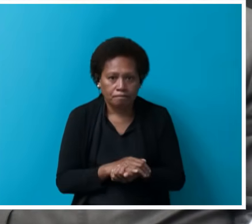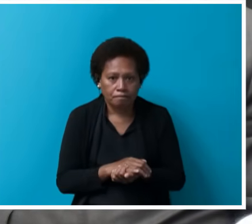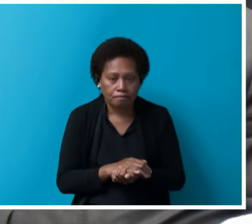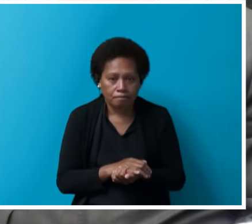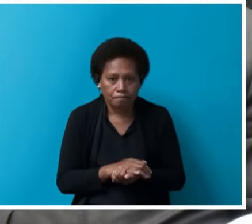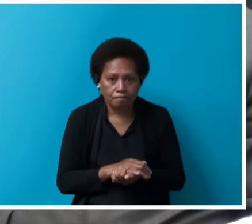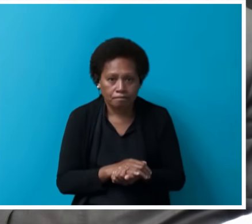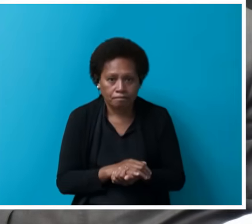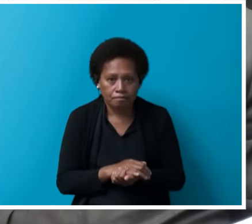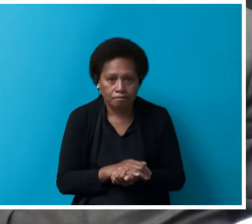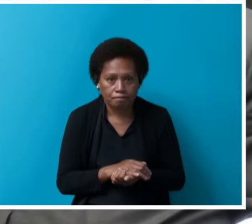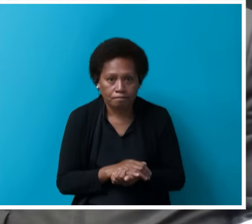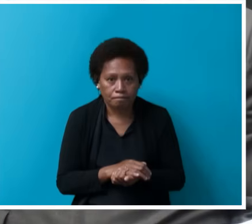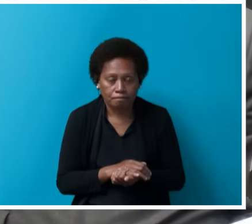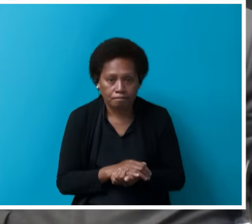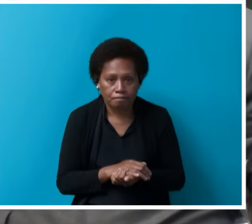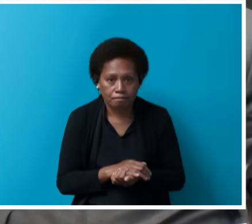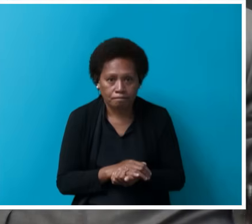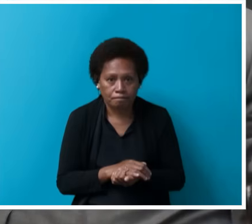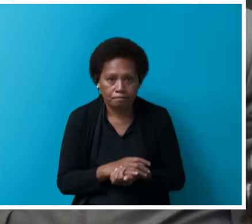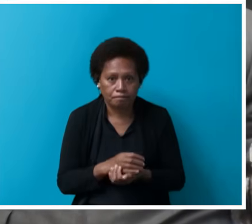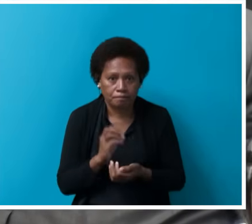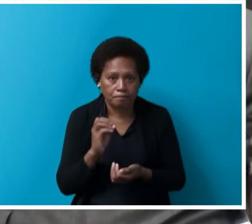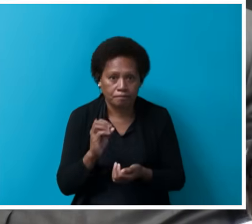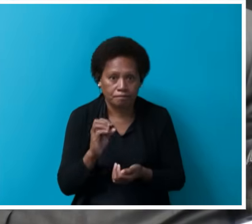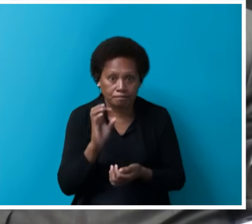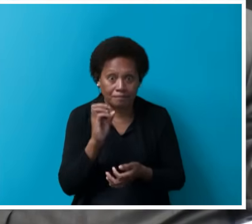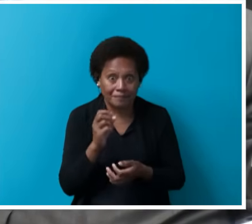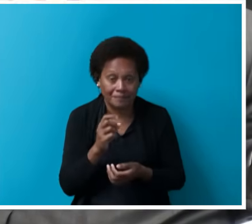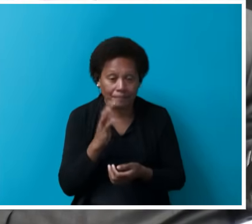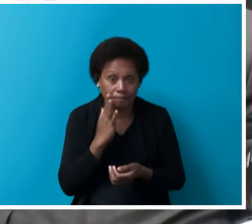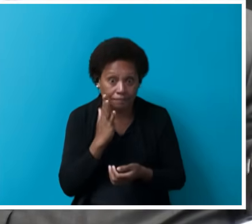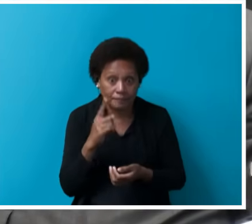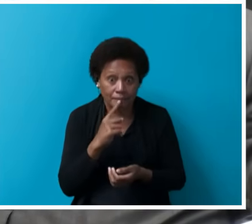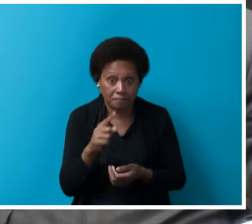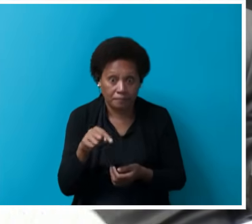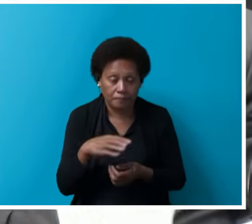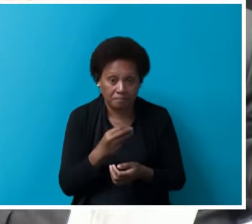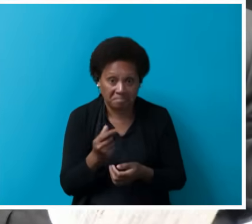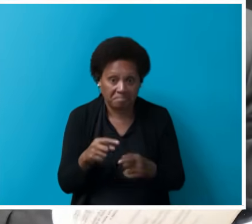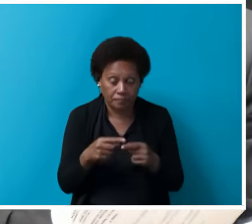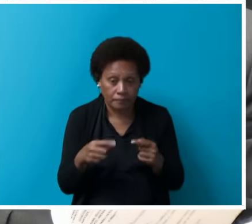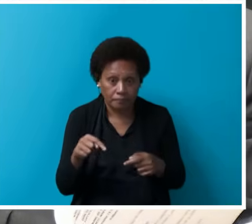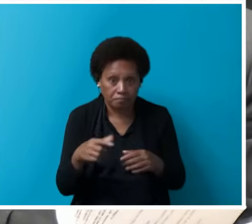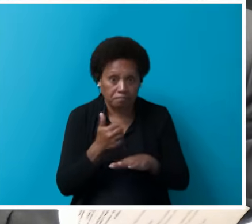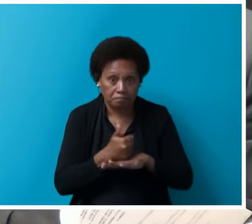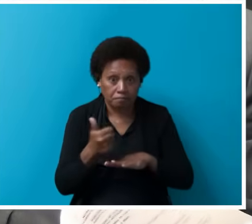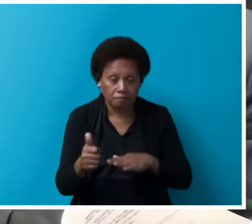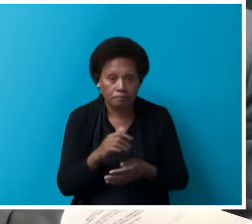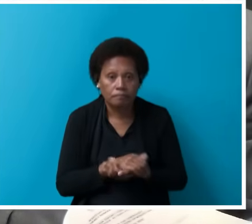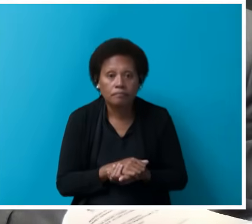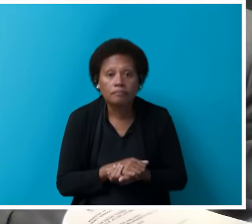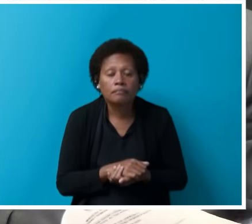this parliament, it goes out into the social media and people can